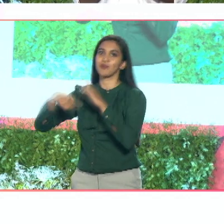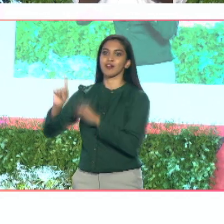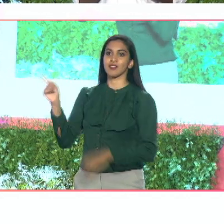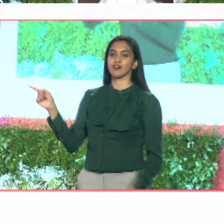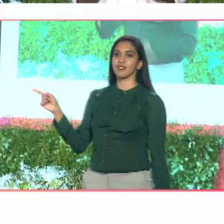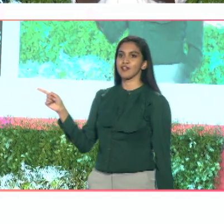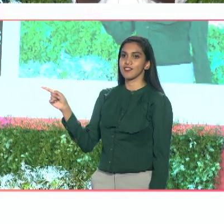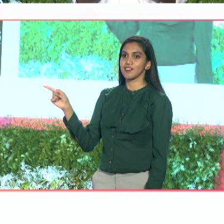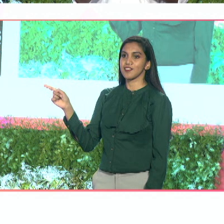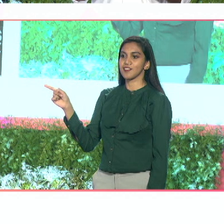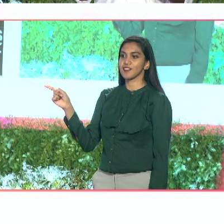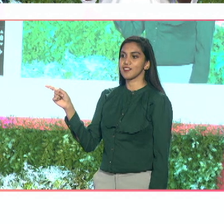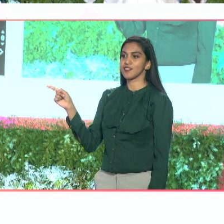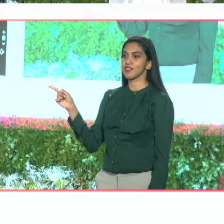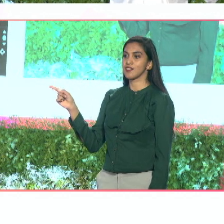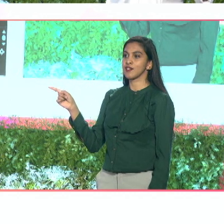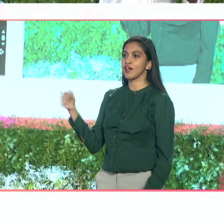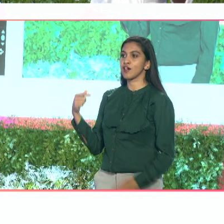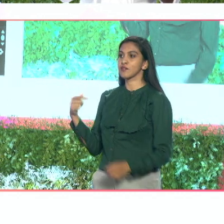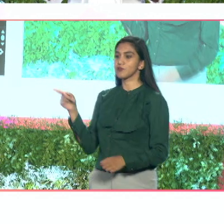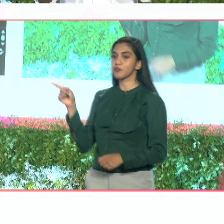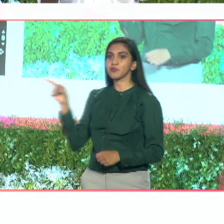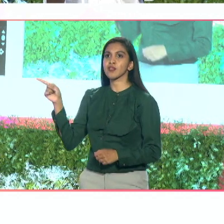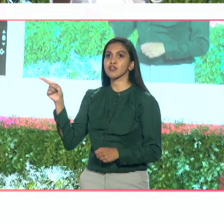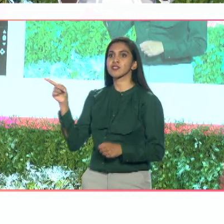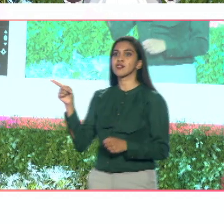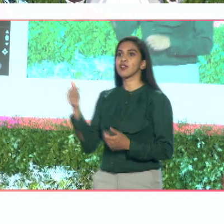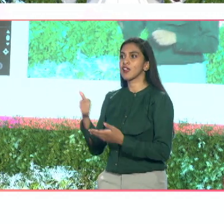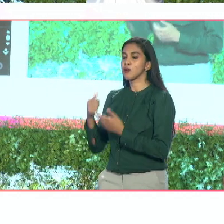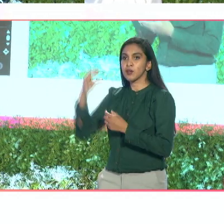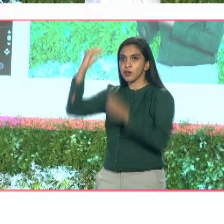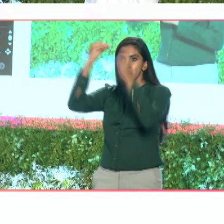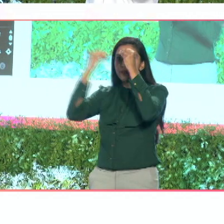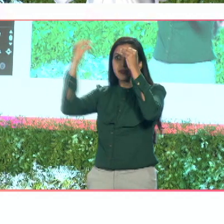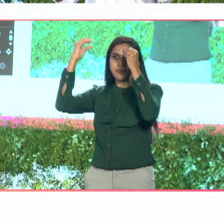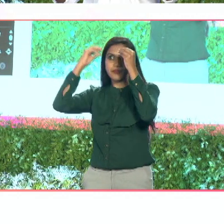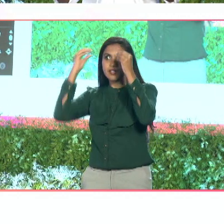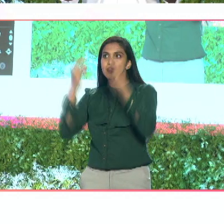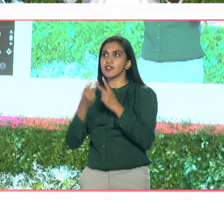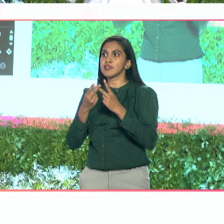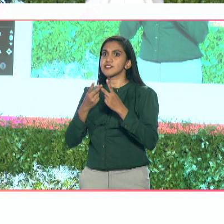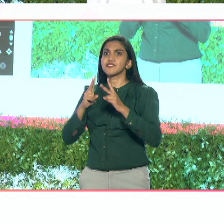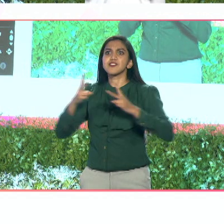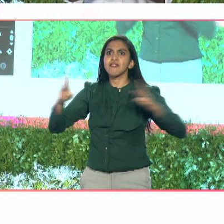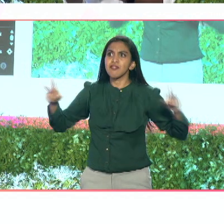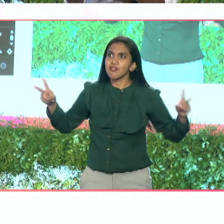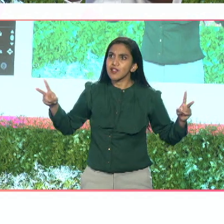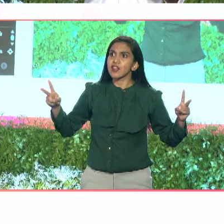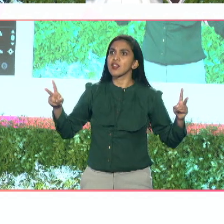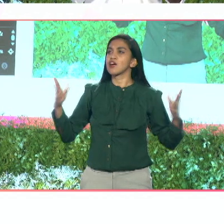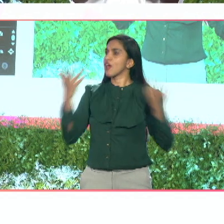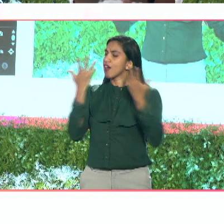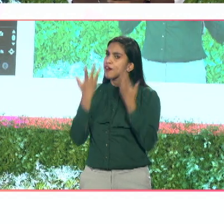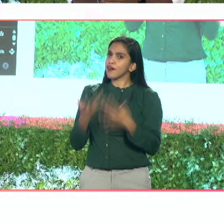to, so basically this device headgear can do all types of mouse operations that your handheld mouse